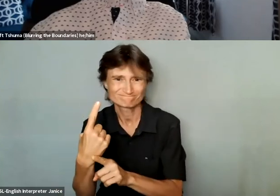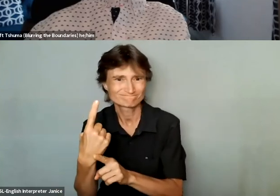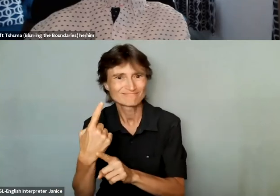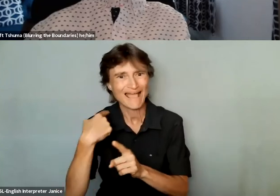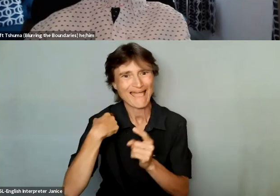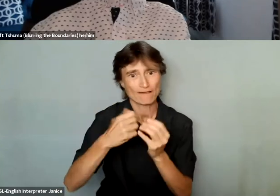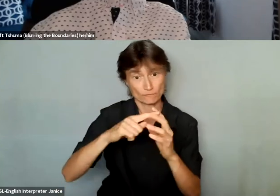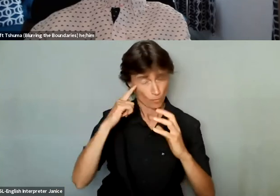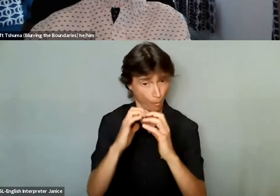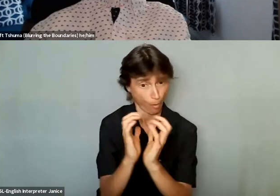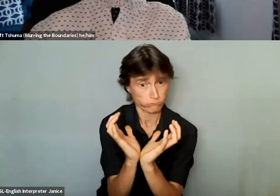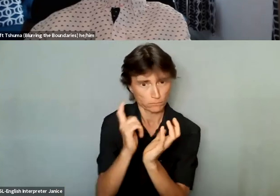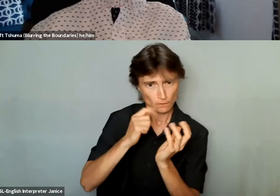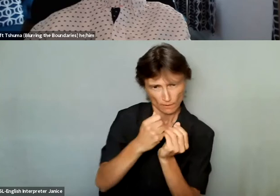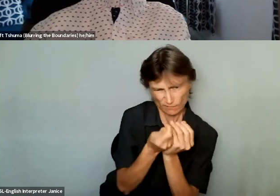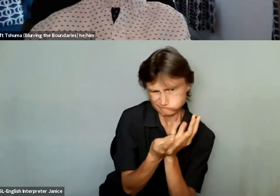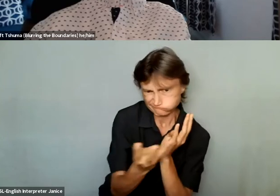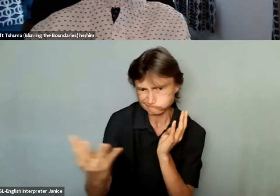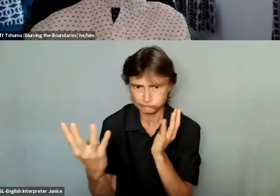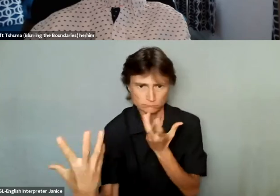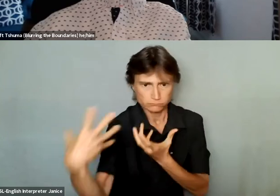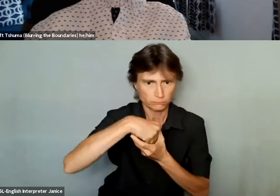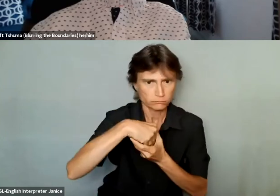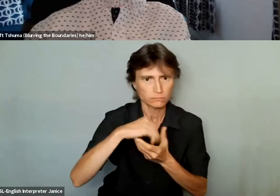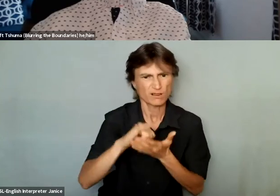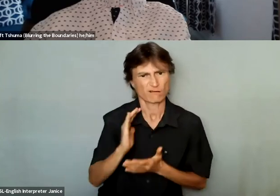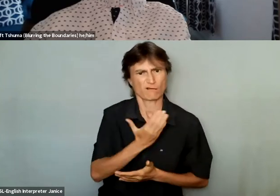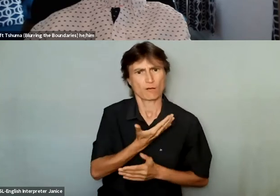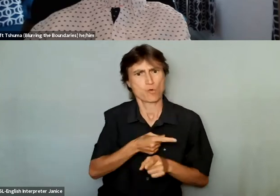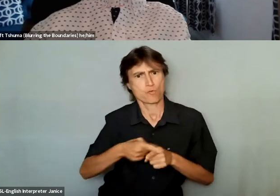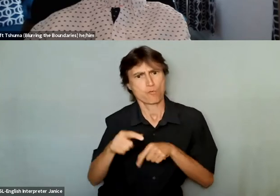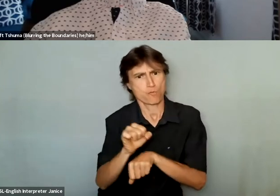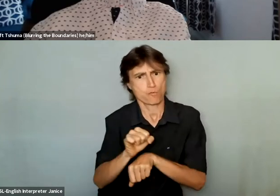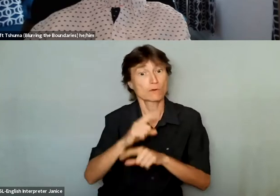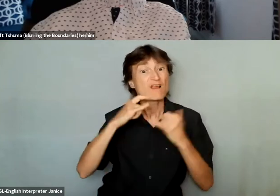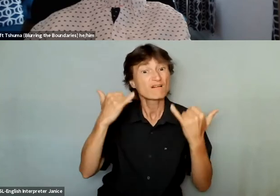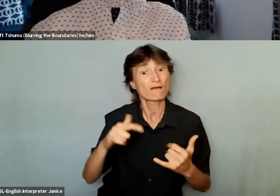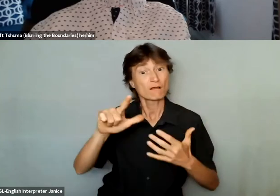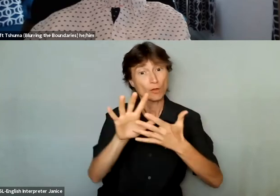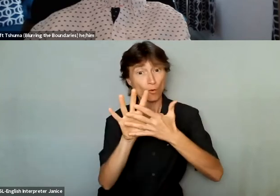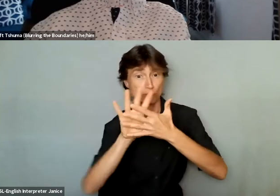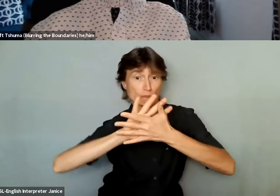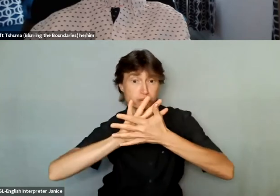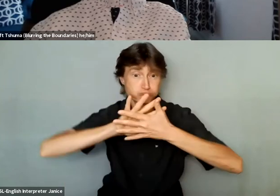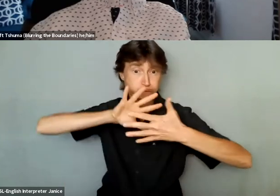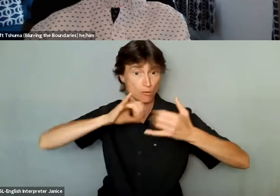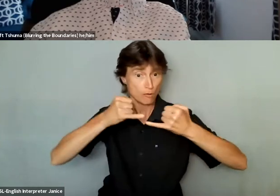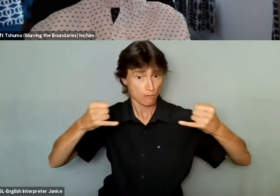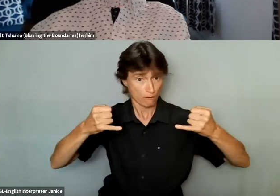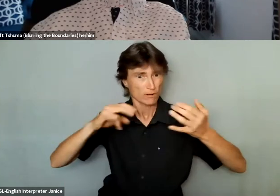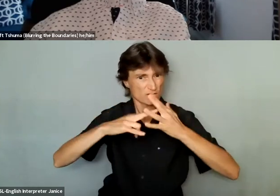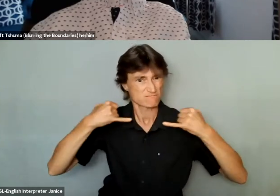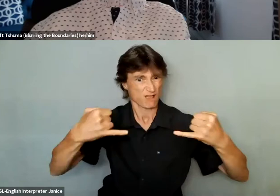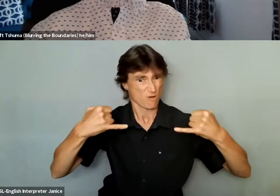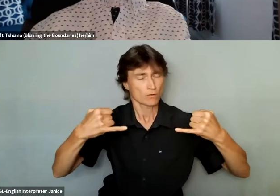I guess I'm bringing that up because so much of what we're doing is based around digital technology, but it's more like